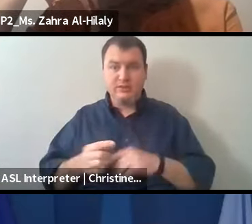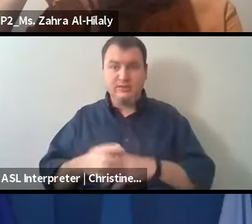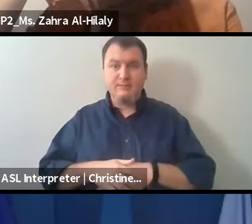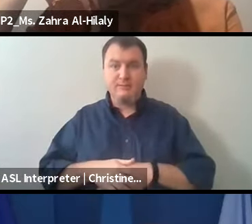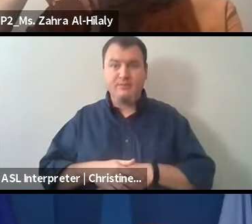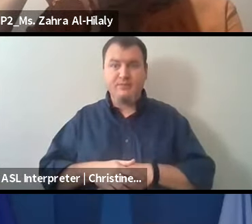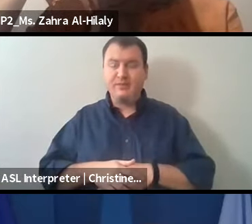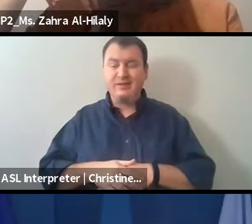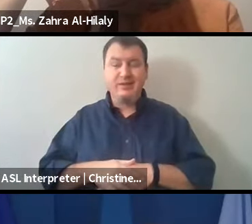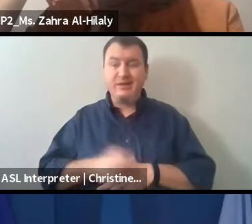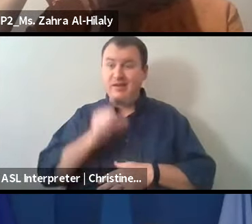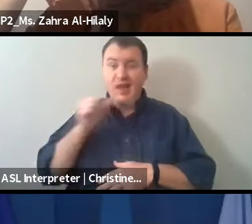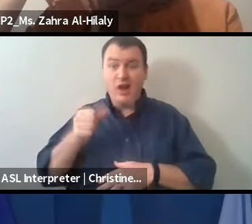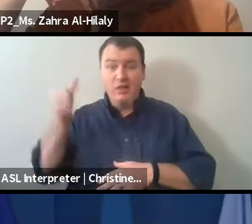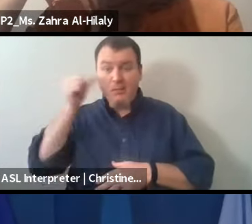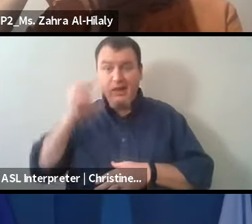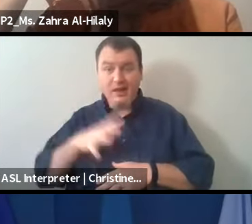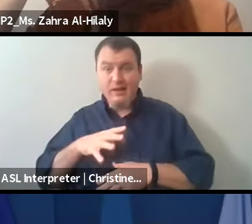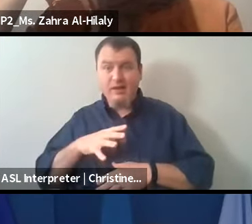men, women.